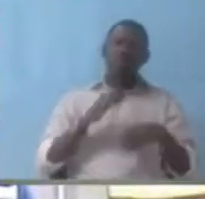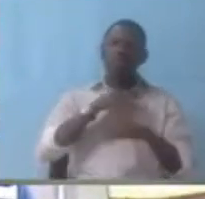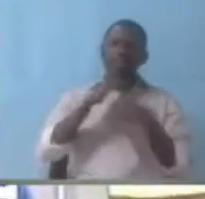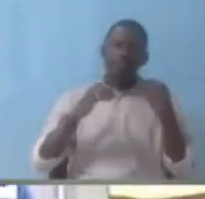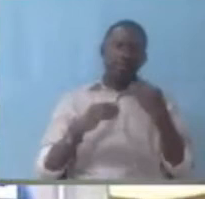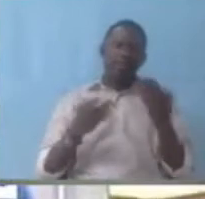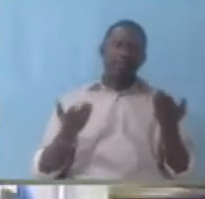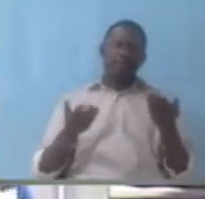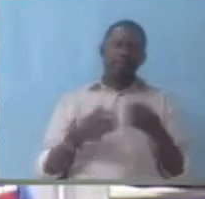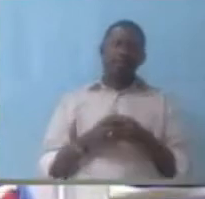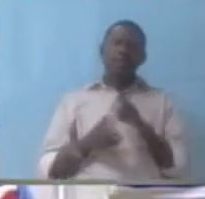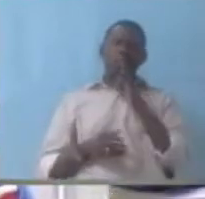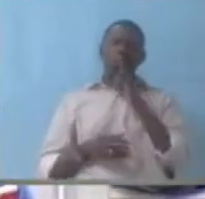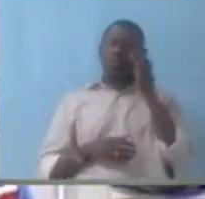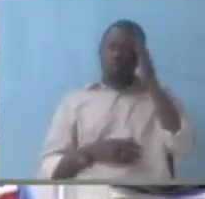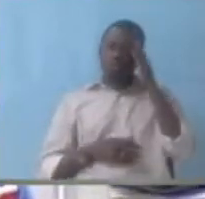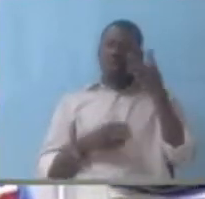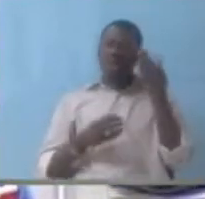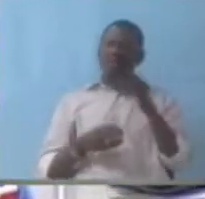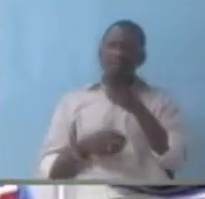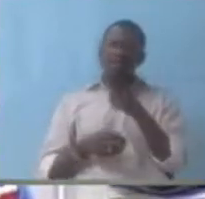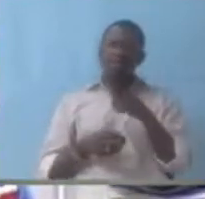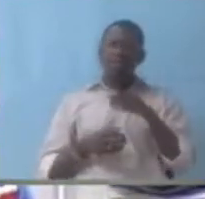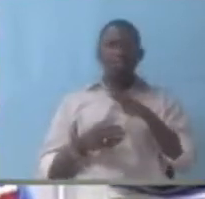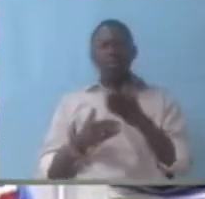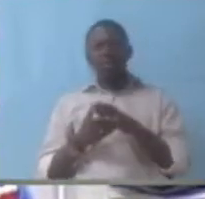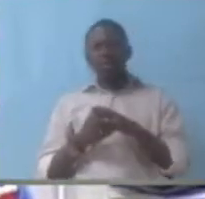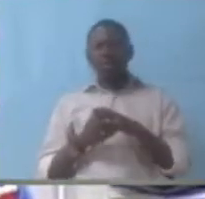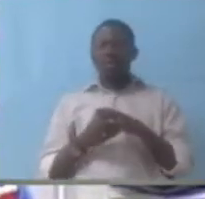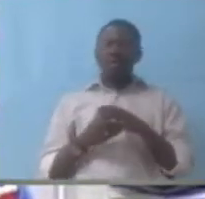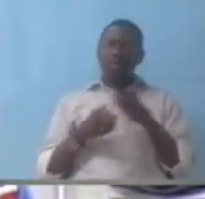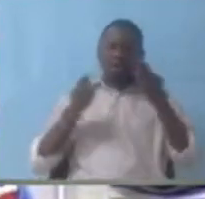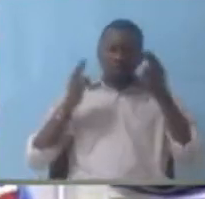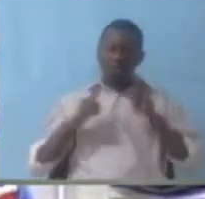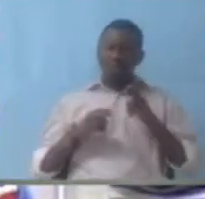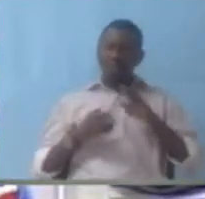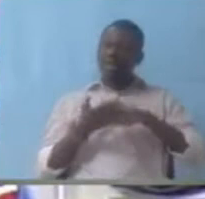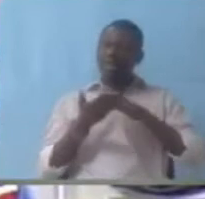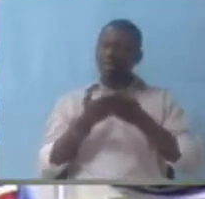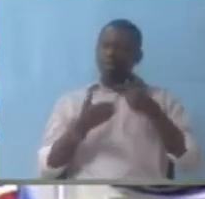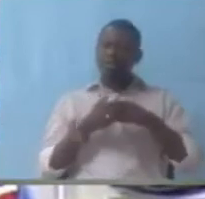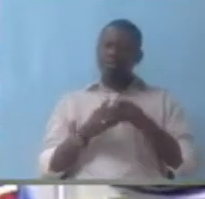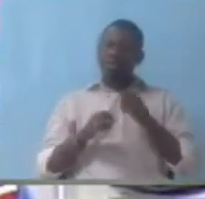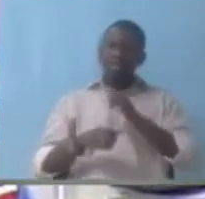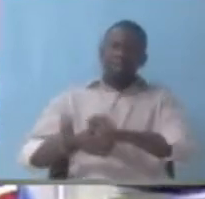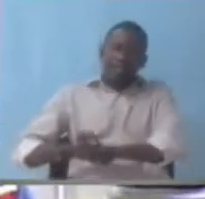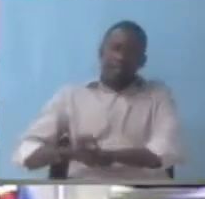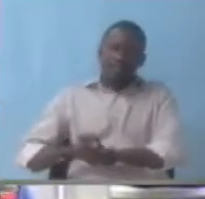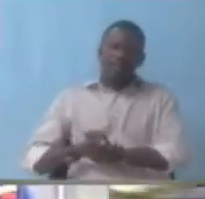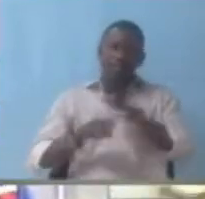And who knows if that may not be a lawful interpretation of maintaining discipline and